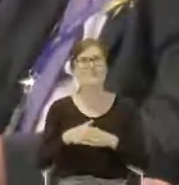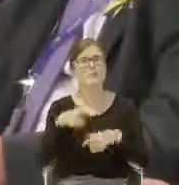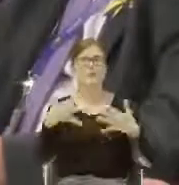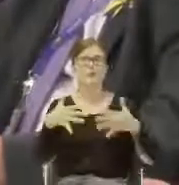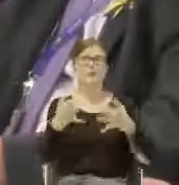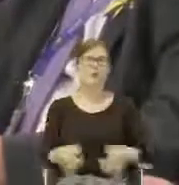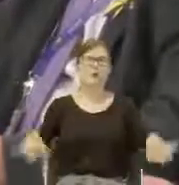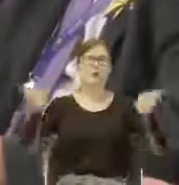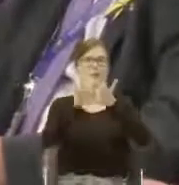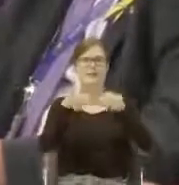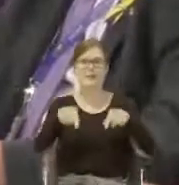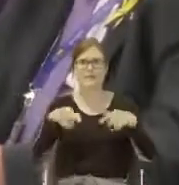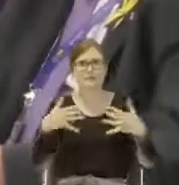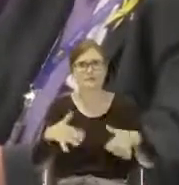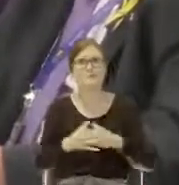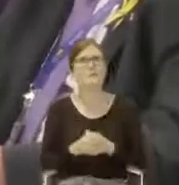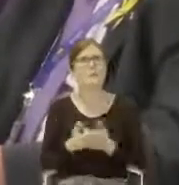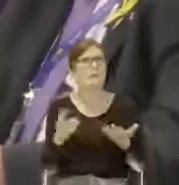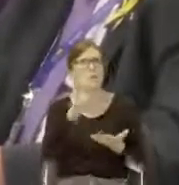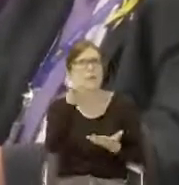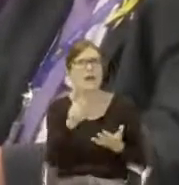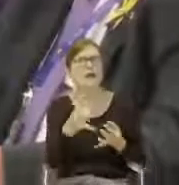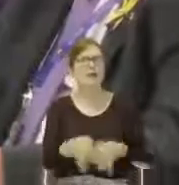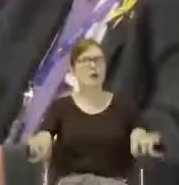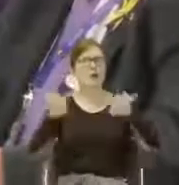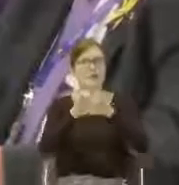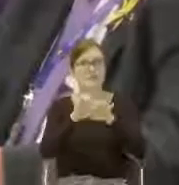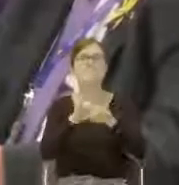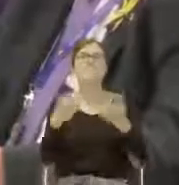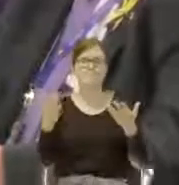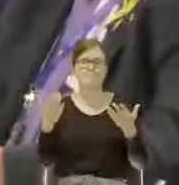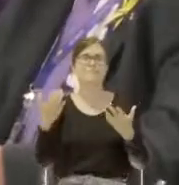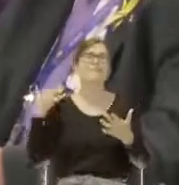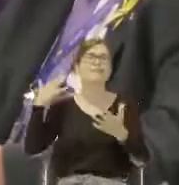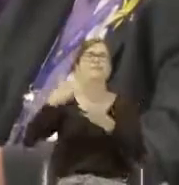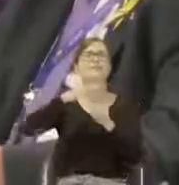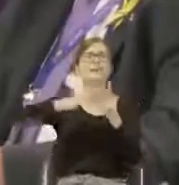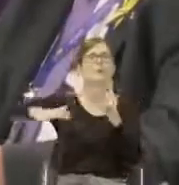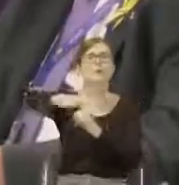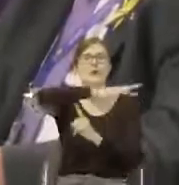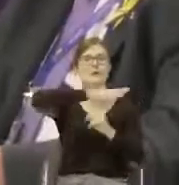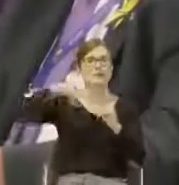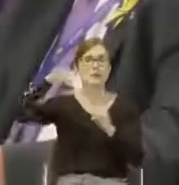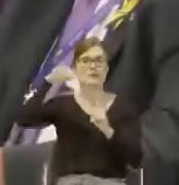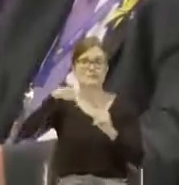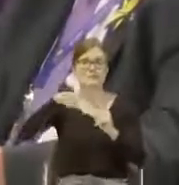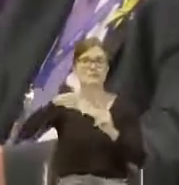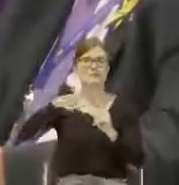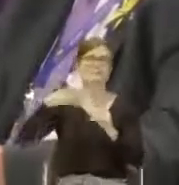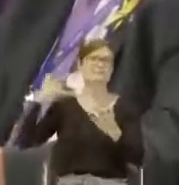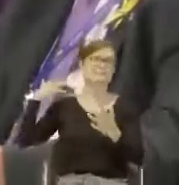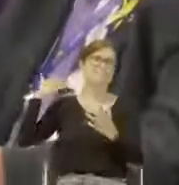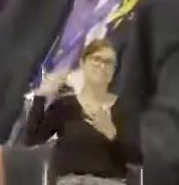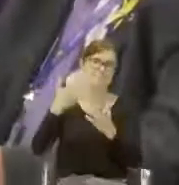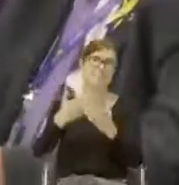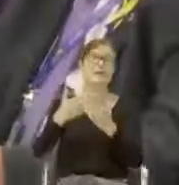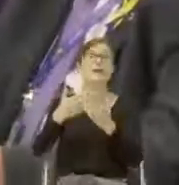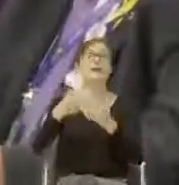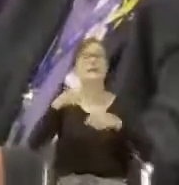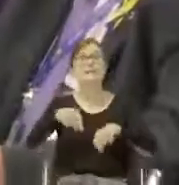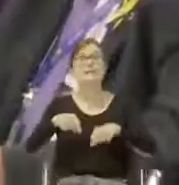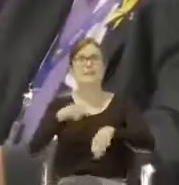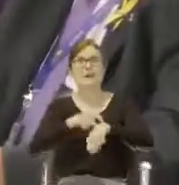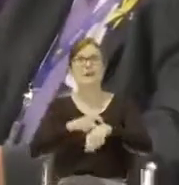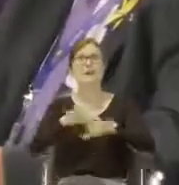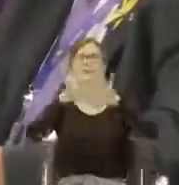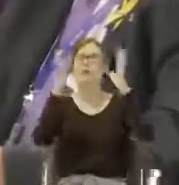our meeting in Abu Dhabi, the world has gone through multiple and multi-dimensional crises, extraordinary events